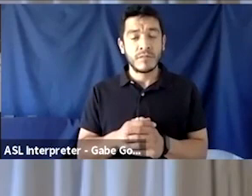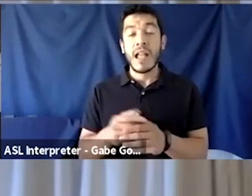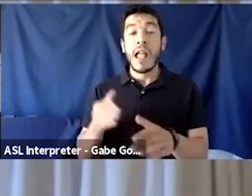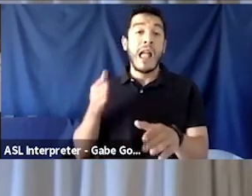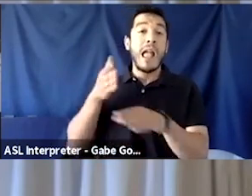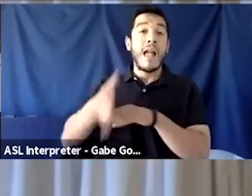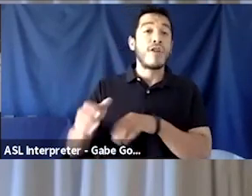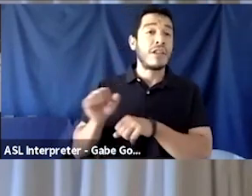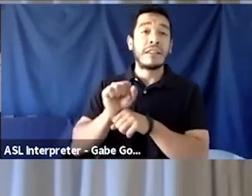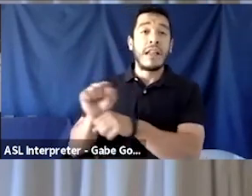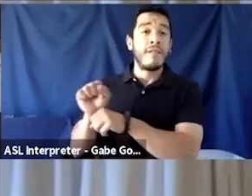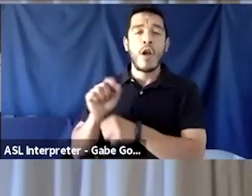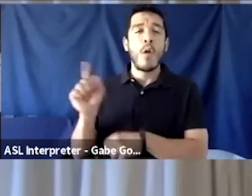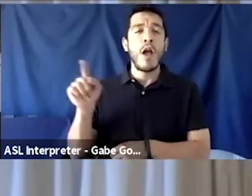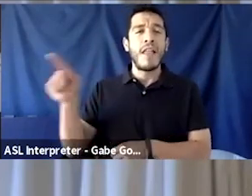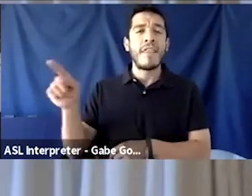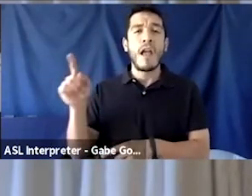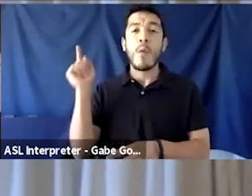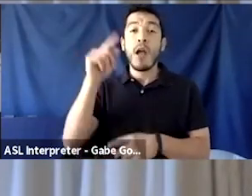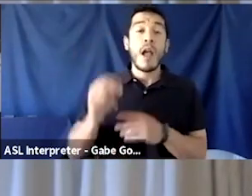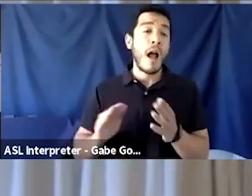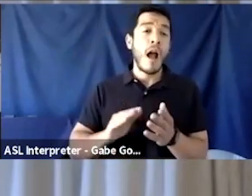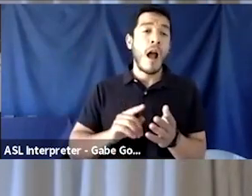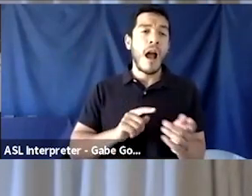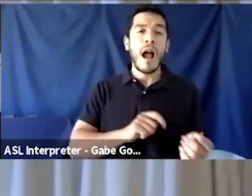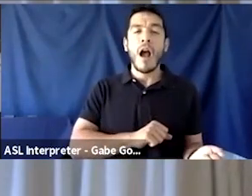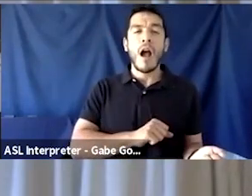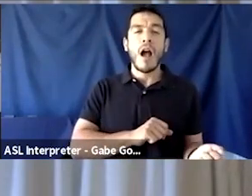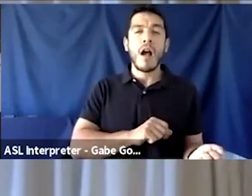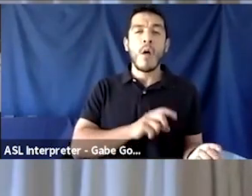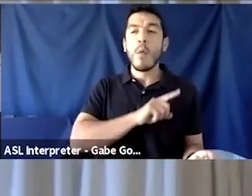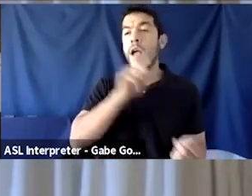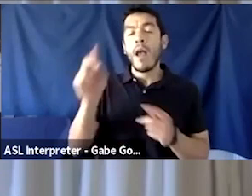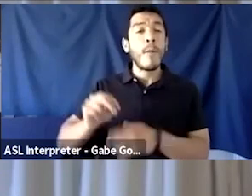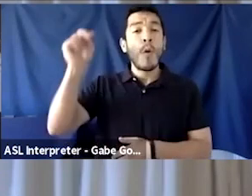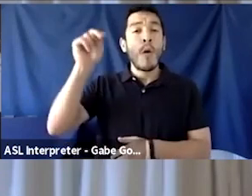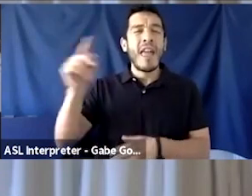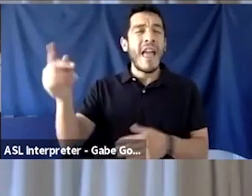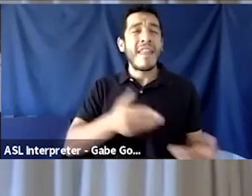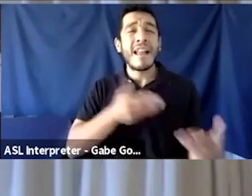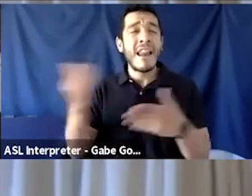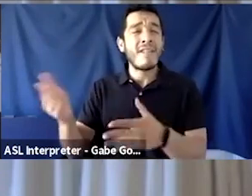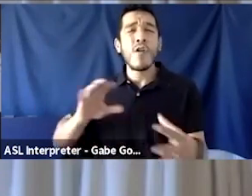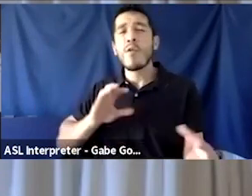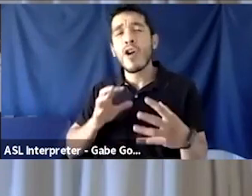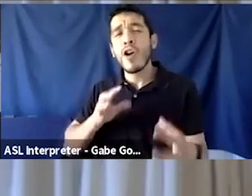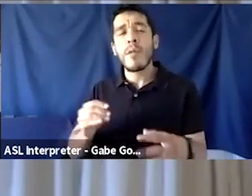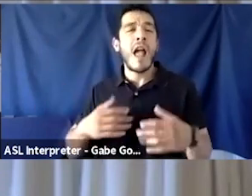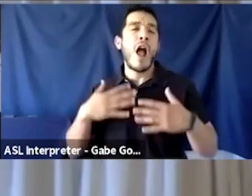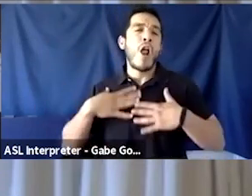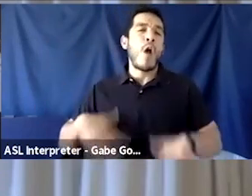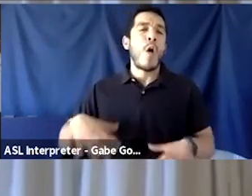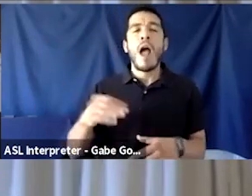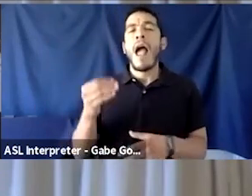came up north and they delivered washing and clothes and milk and